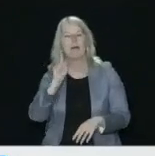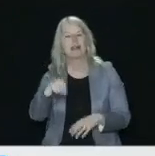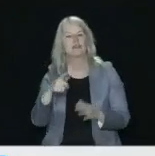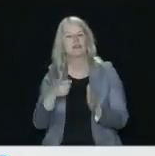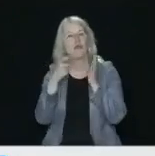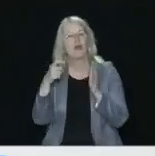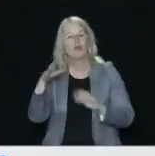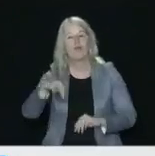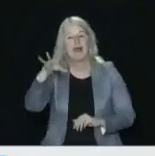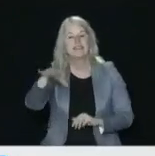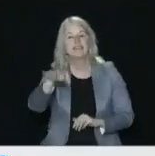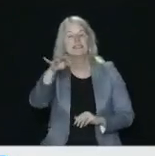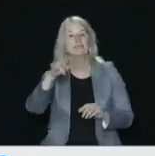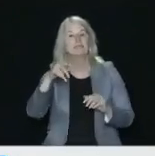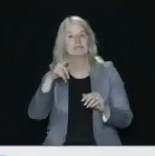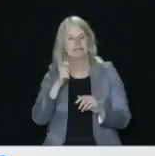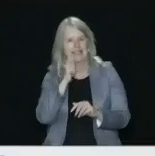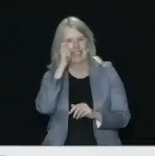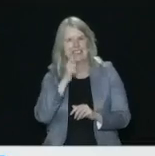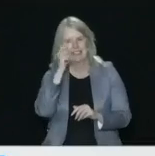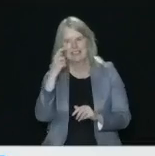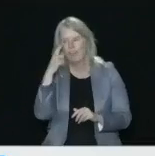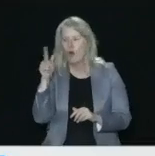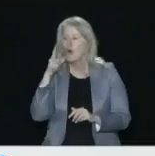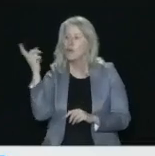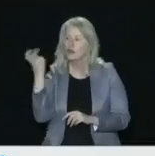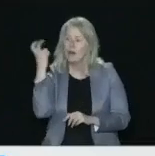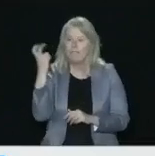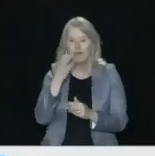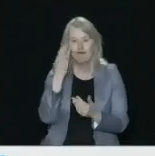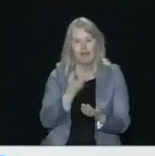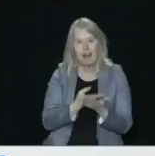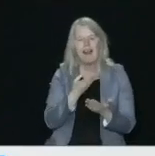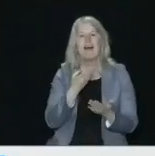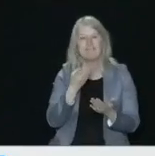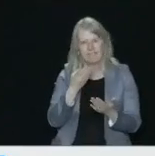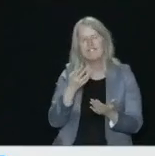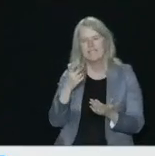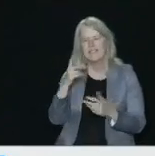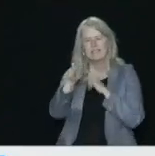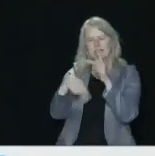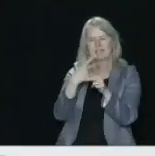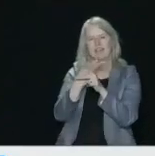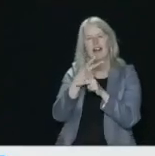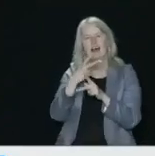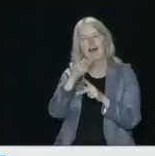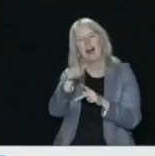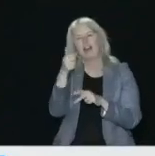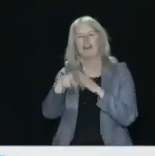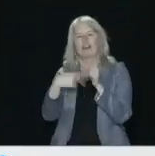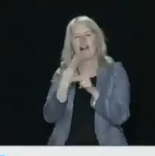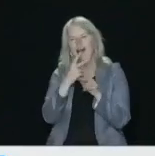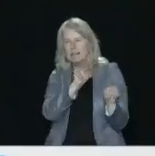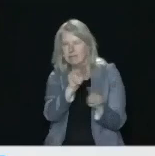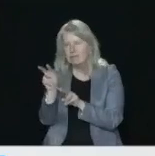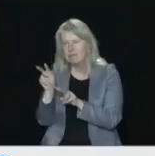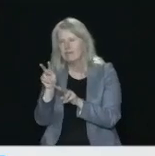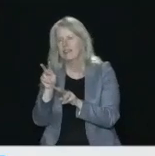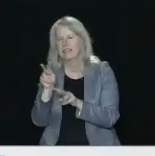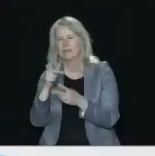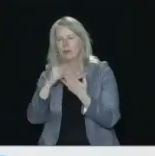at a time period, perhaps when the virus circulation is low, but you would then escalate that should